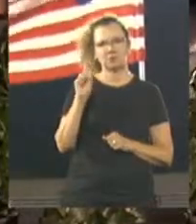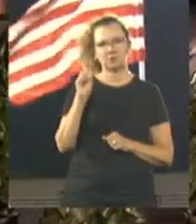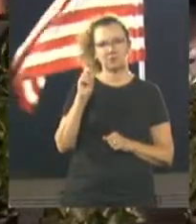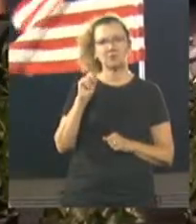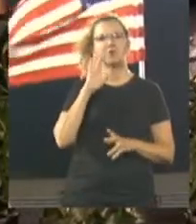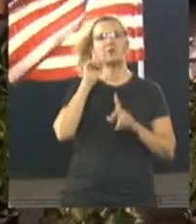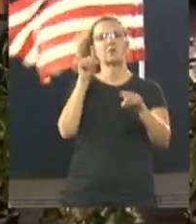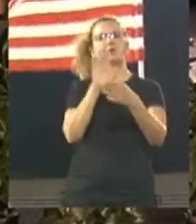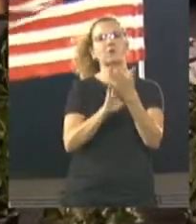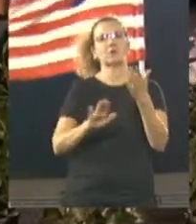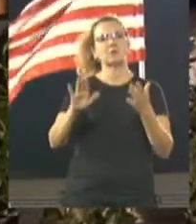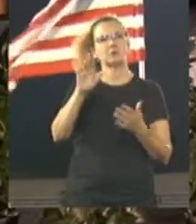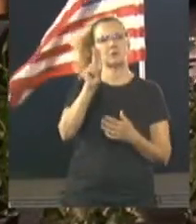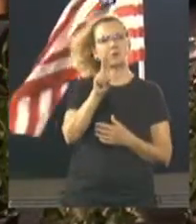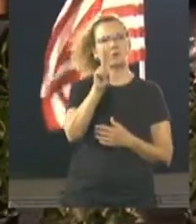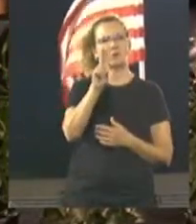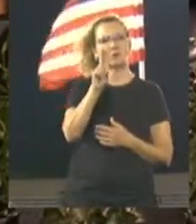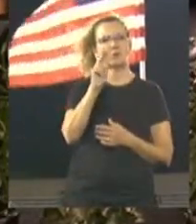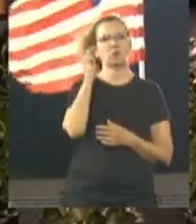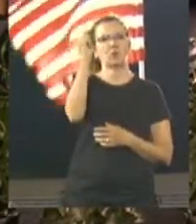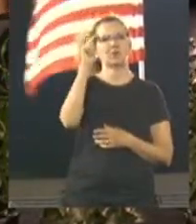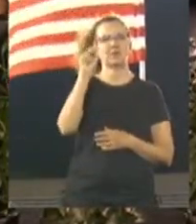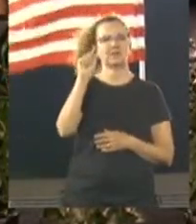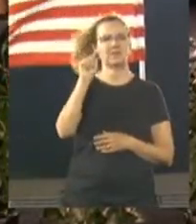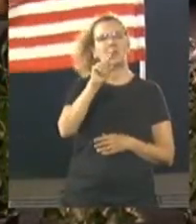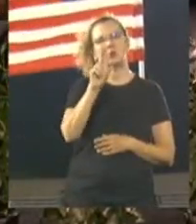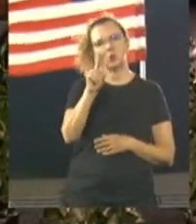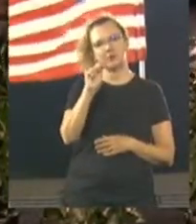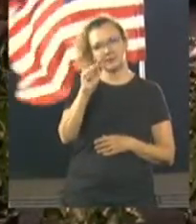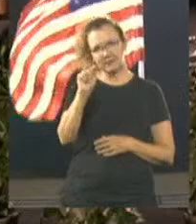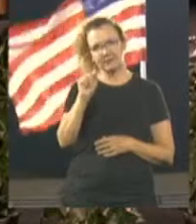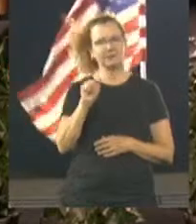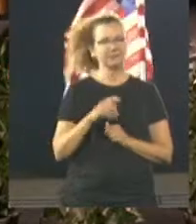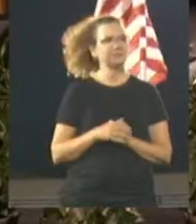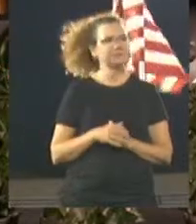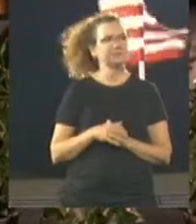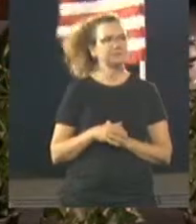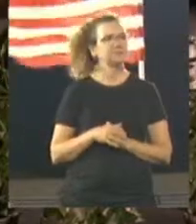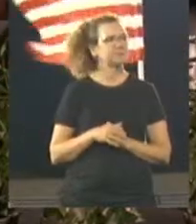attending University of North Texas.